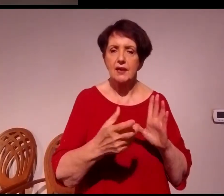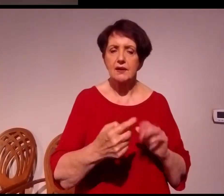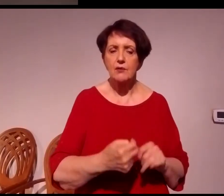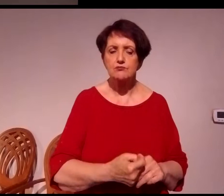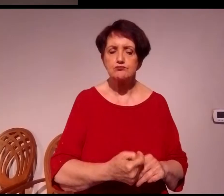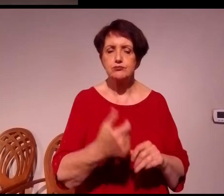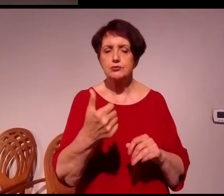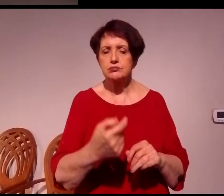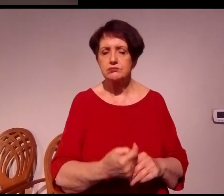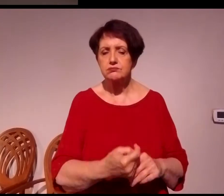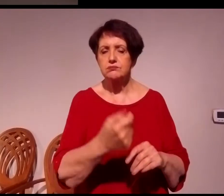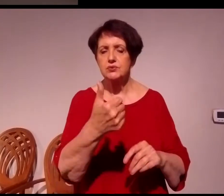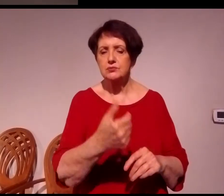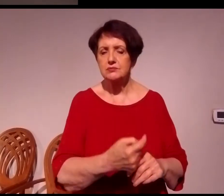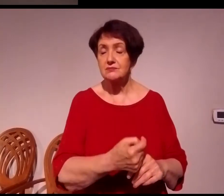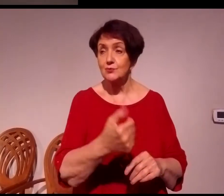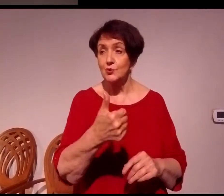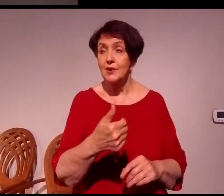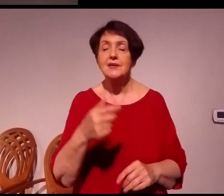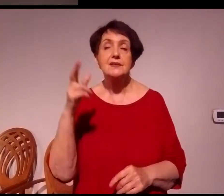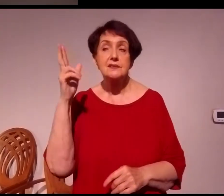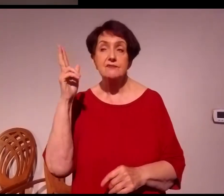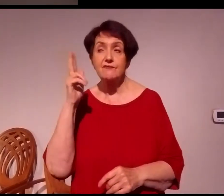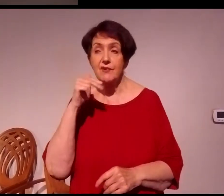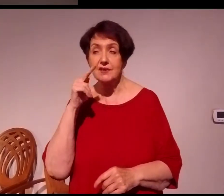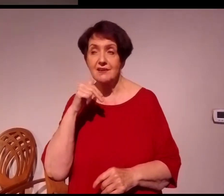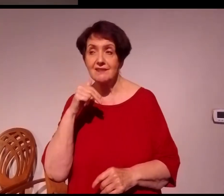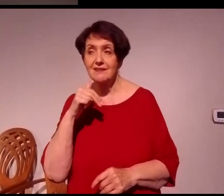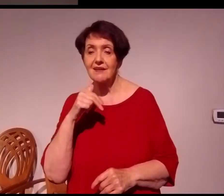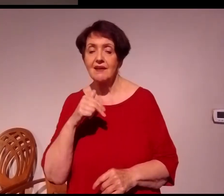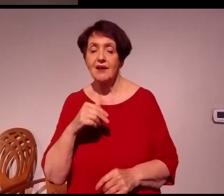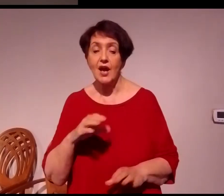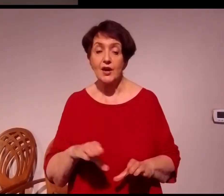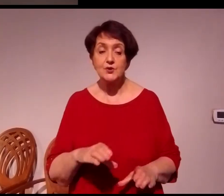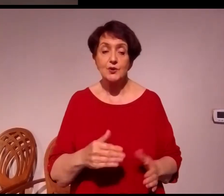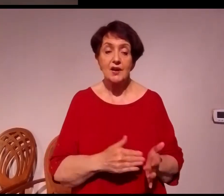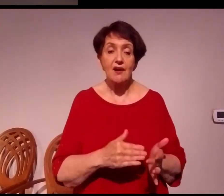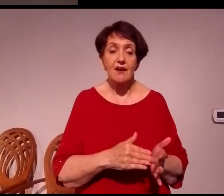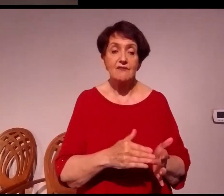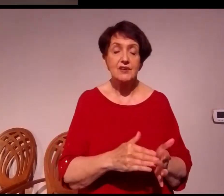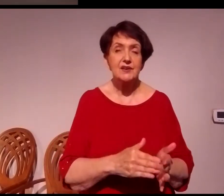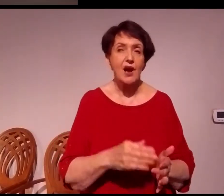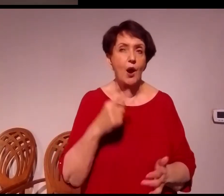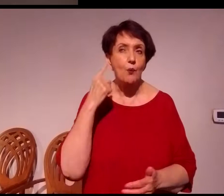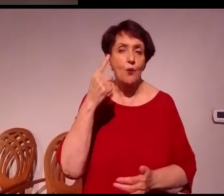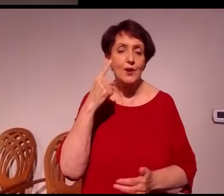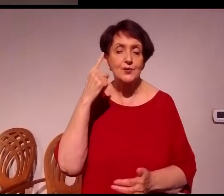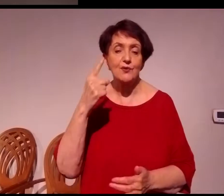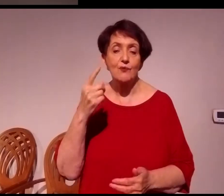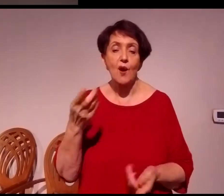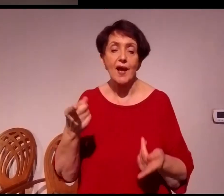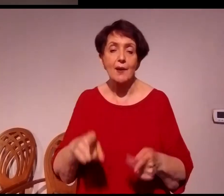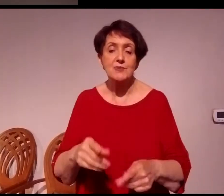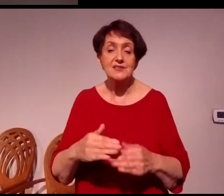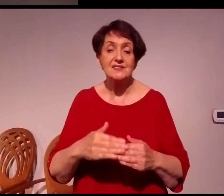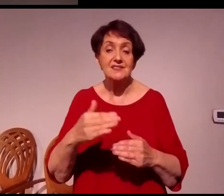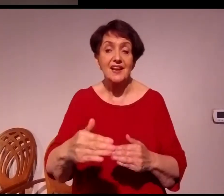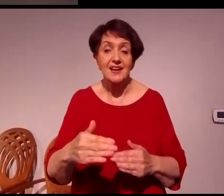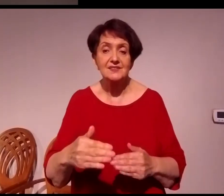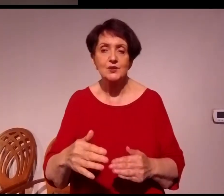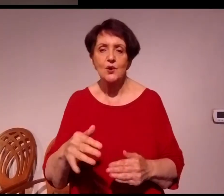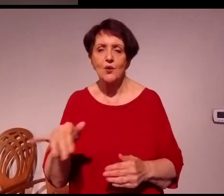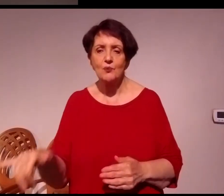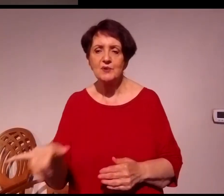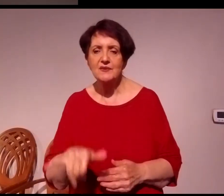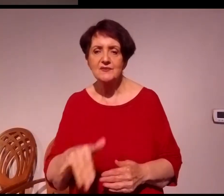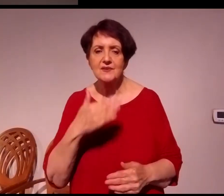it's so funny to me. I do this all the time. I wonder if the thing that's coming next is going to actually be as good. How